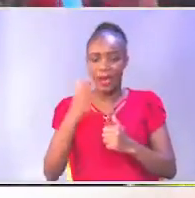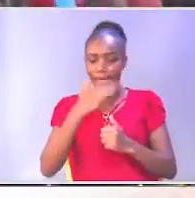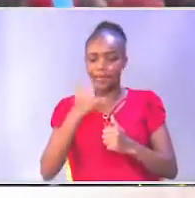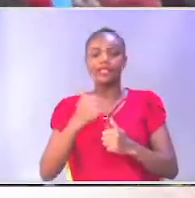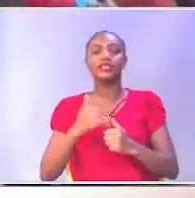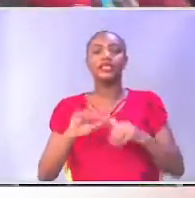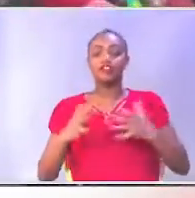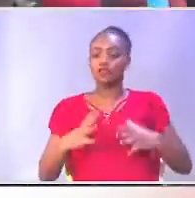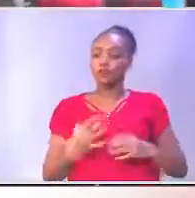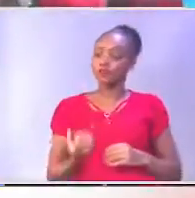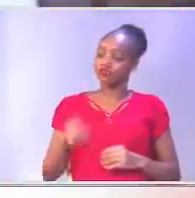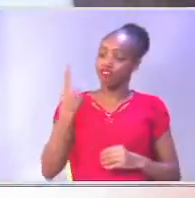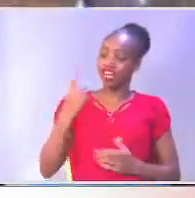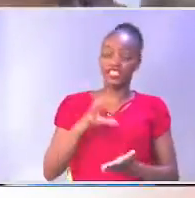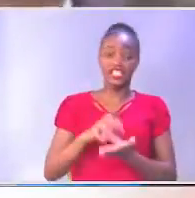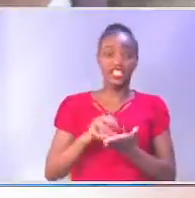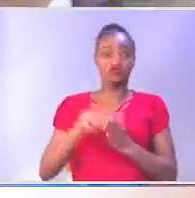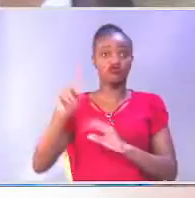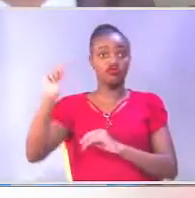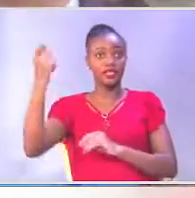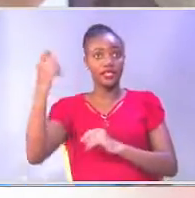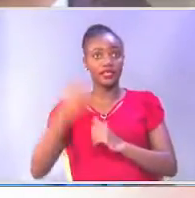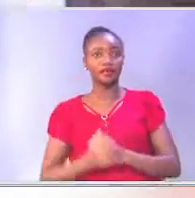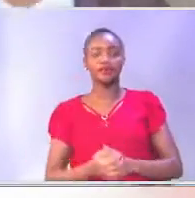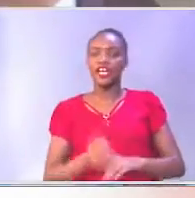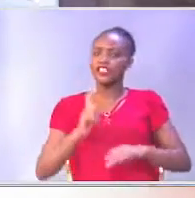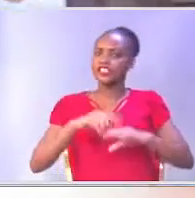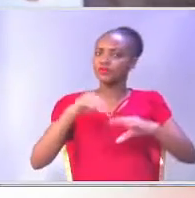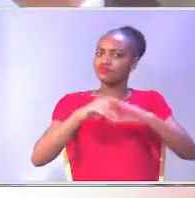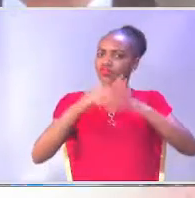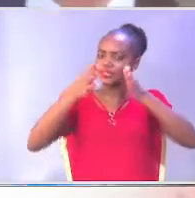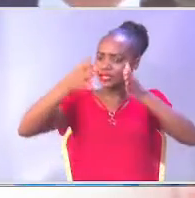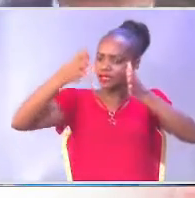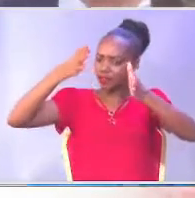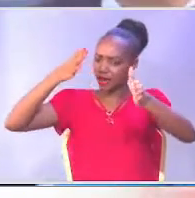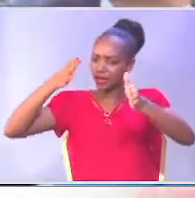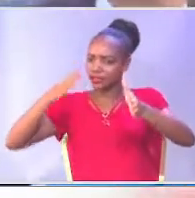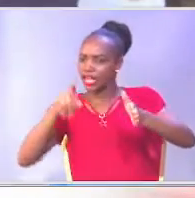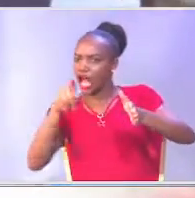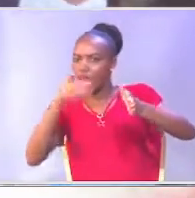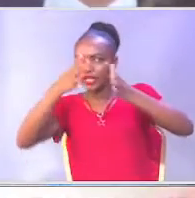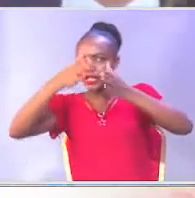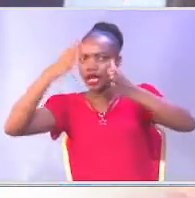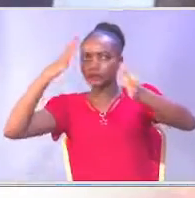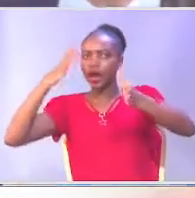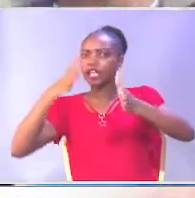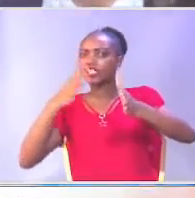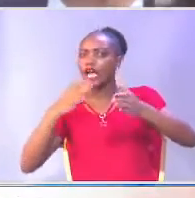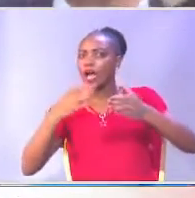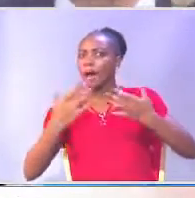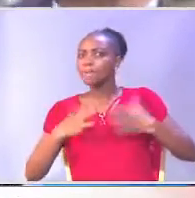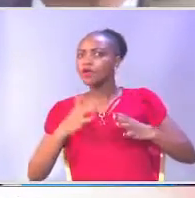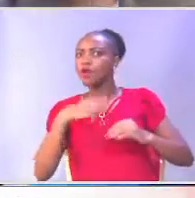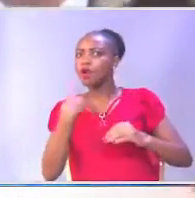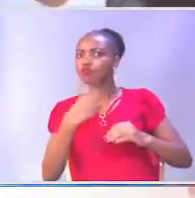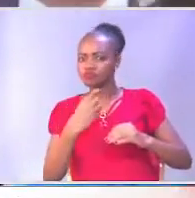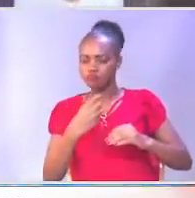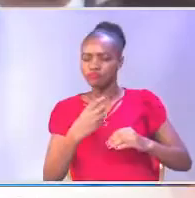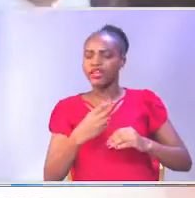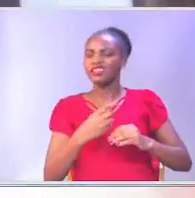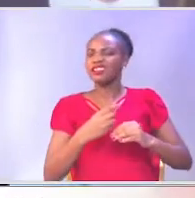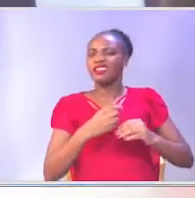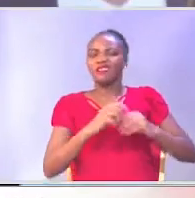country. Kiingia kwa bus, alafu ukute wale wengi kwa hiyo bus ni watu ambao wako na makezi ya